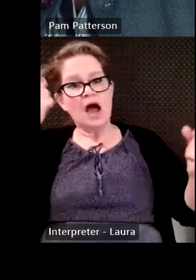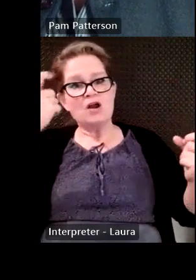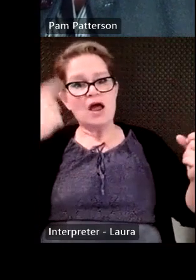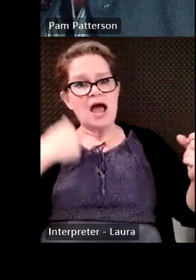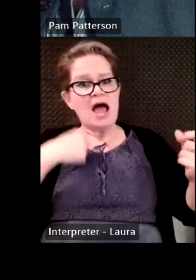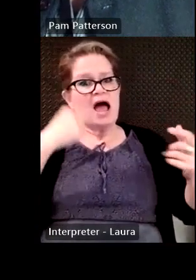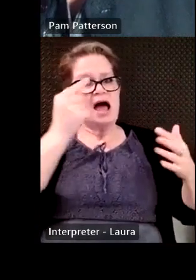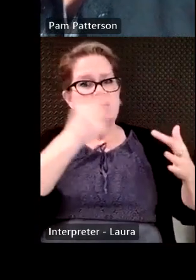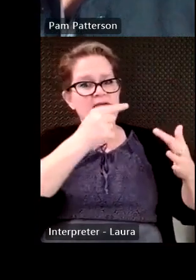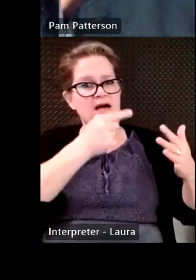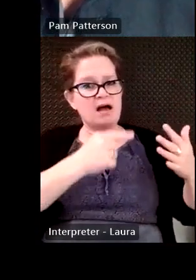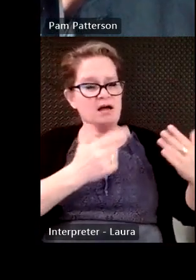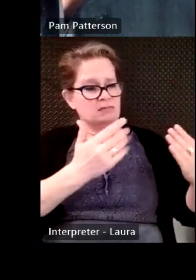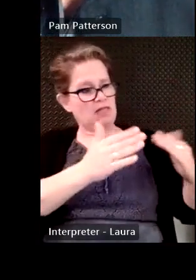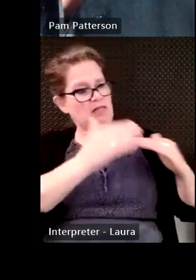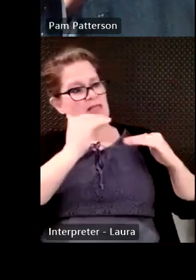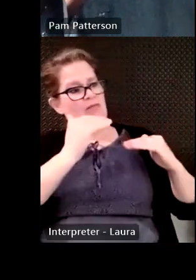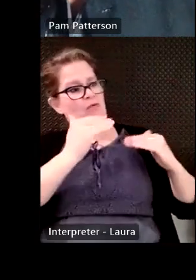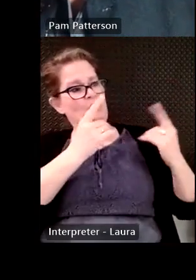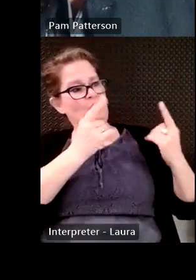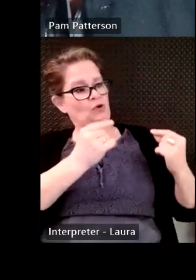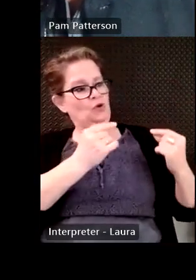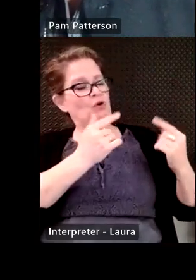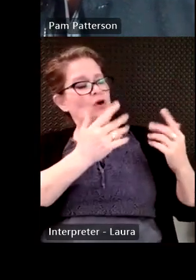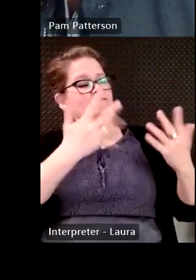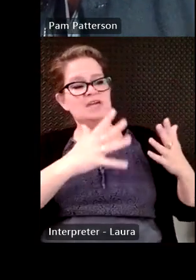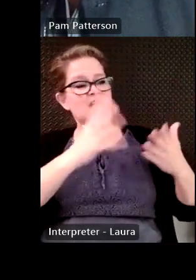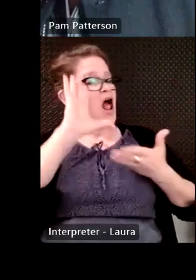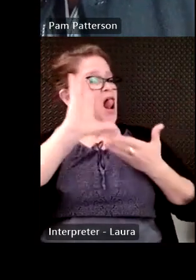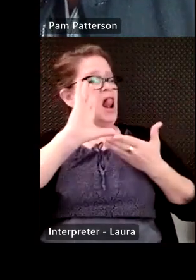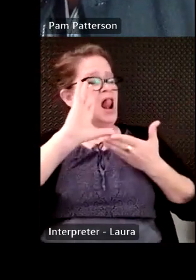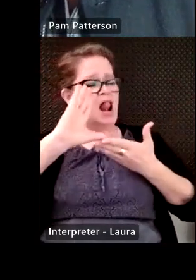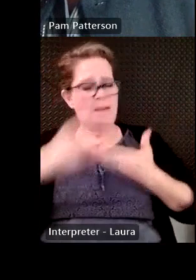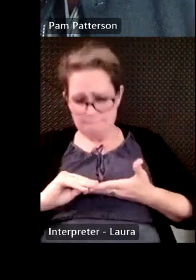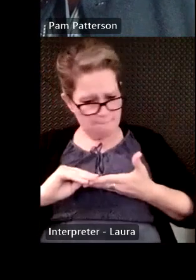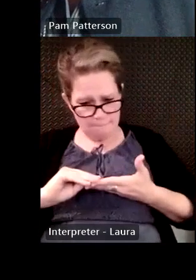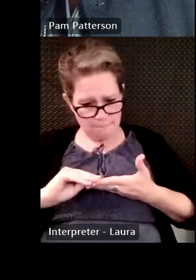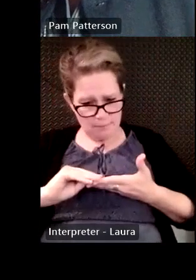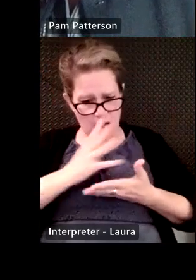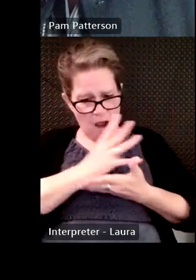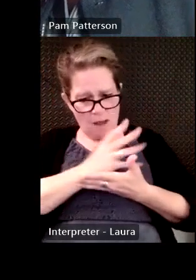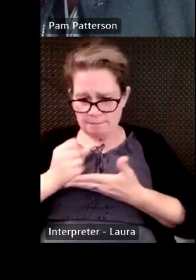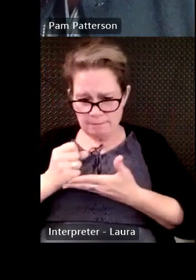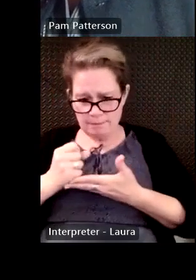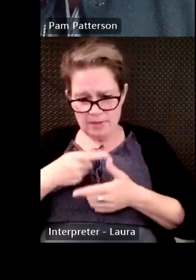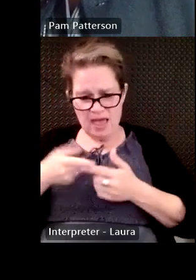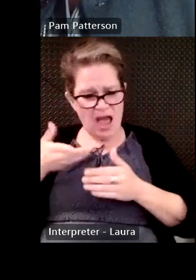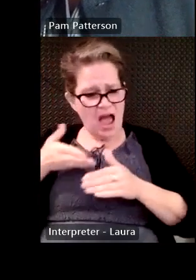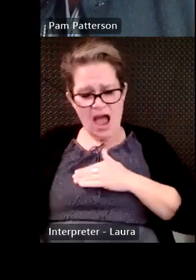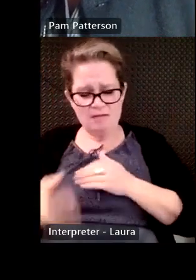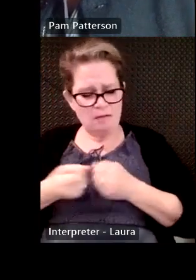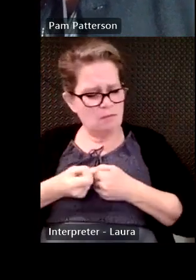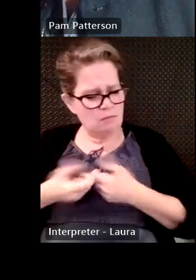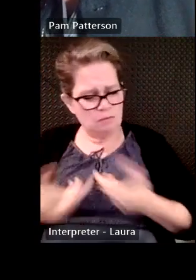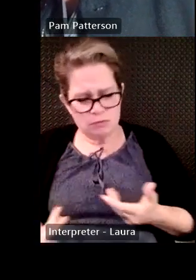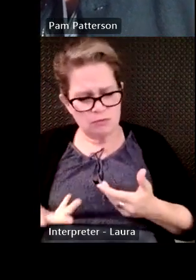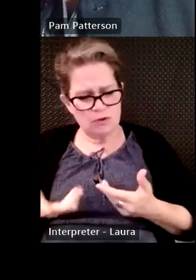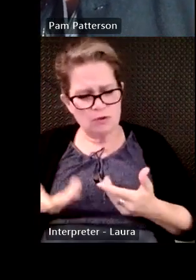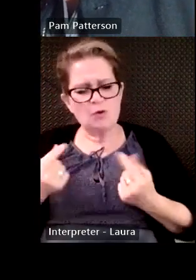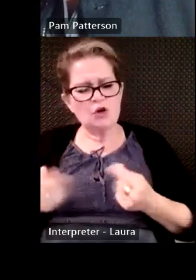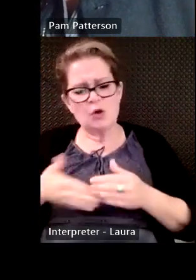is impeded and self-care is unfulfilled. Ali Brown notes, this work illustrates how all